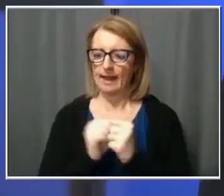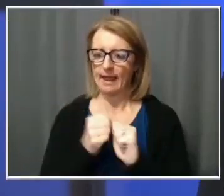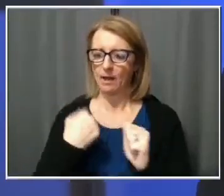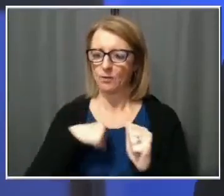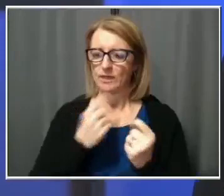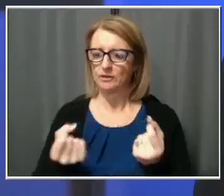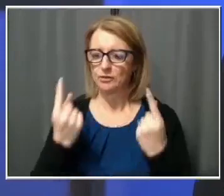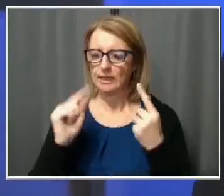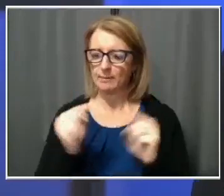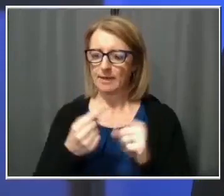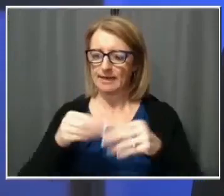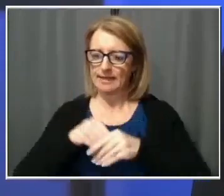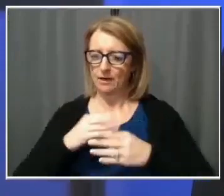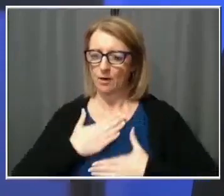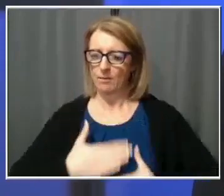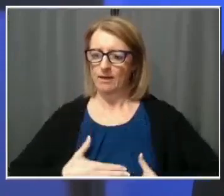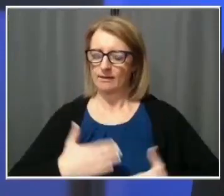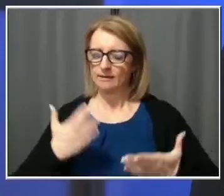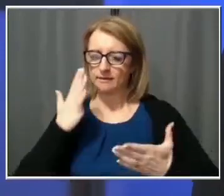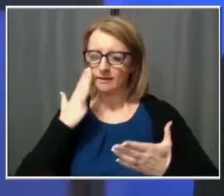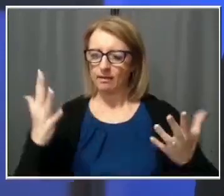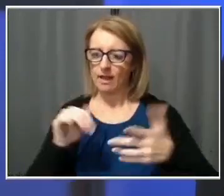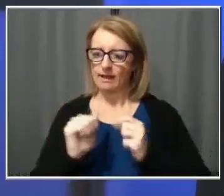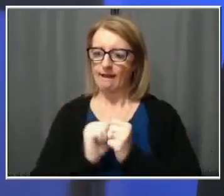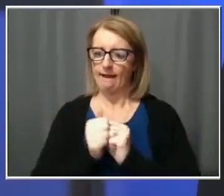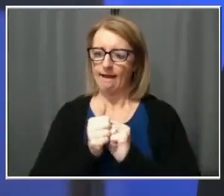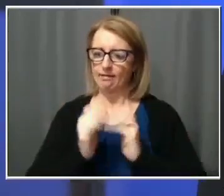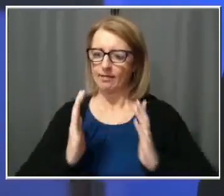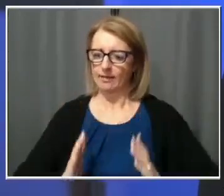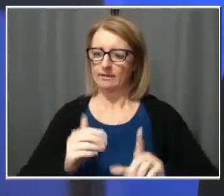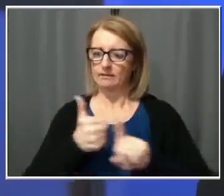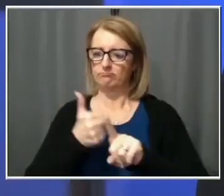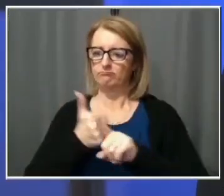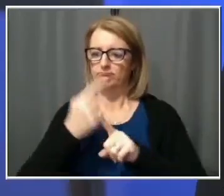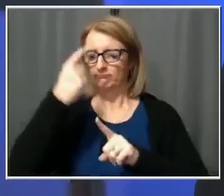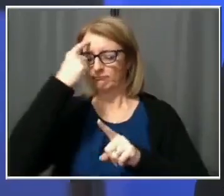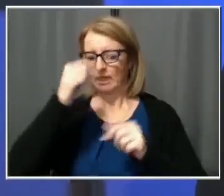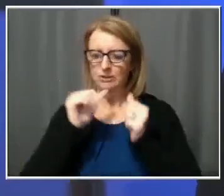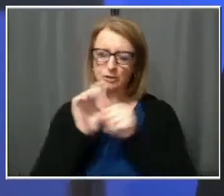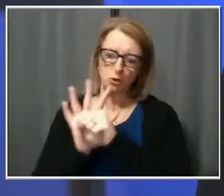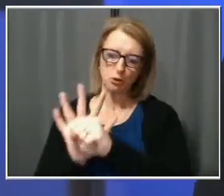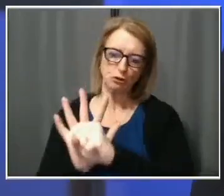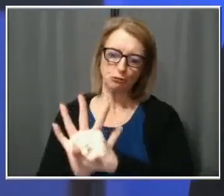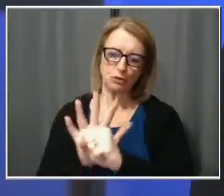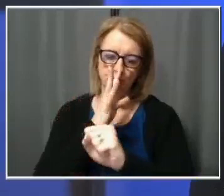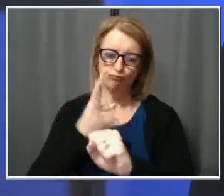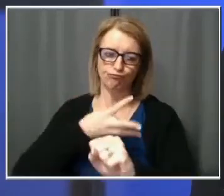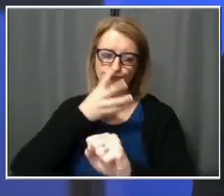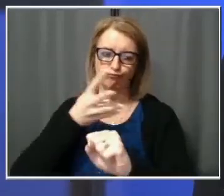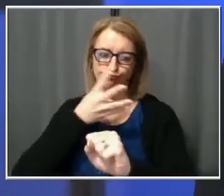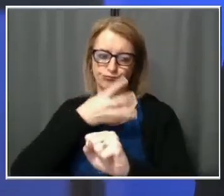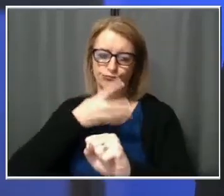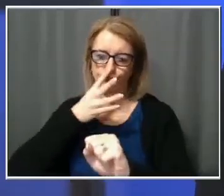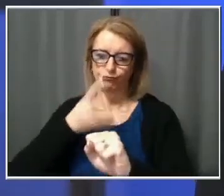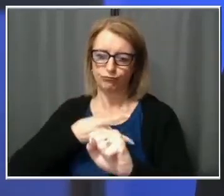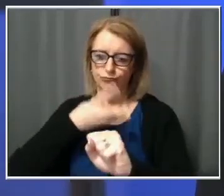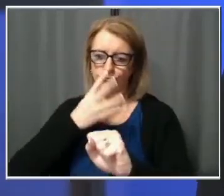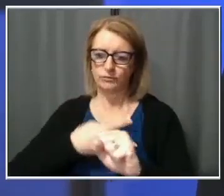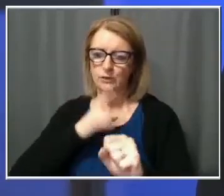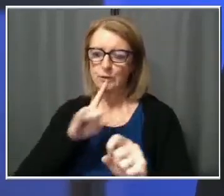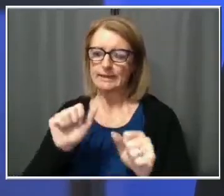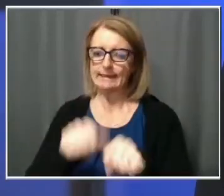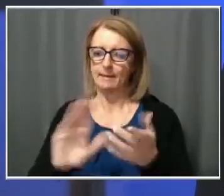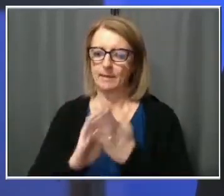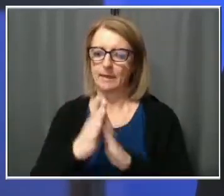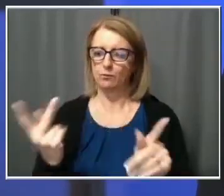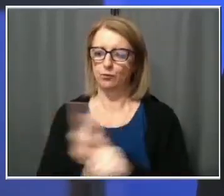in our body, because a lot of athletes, they think you just push, you ignore, when in fact that can make it worse. So we have